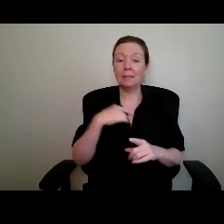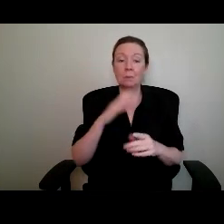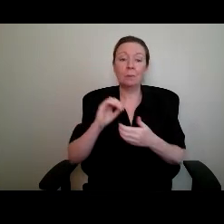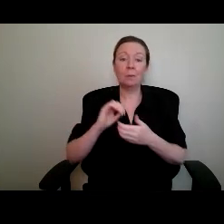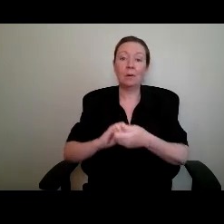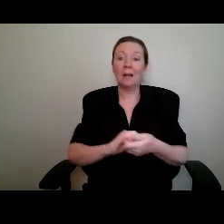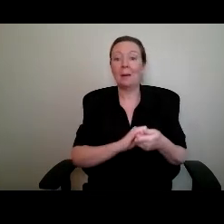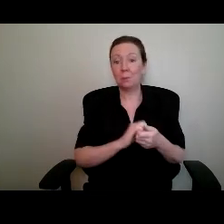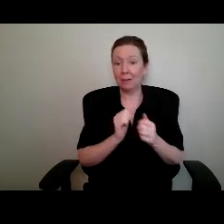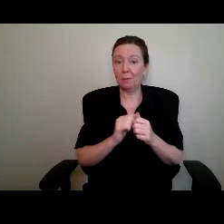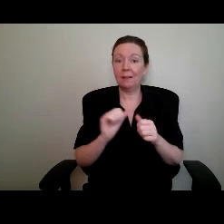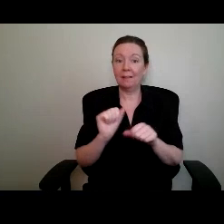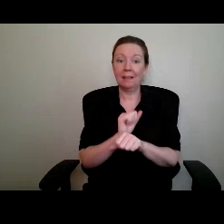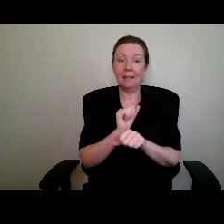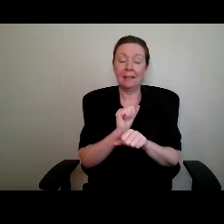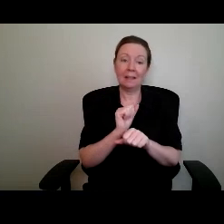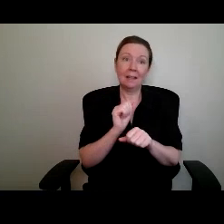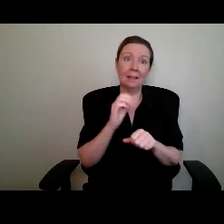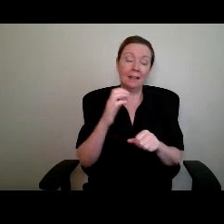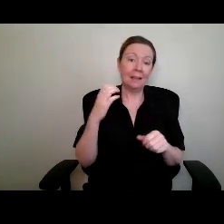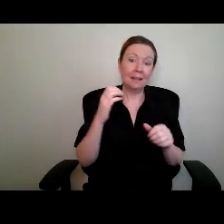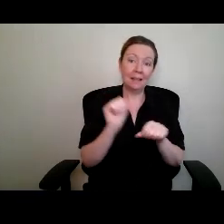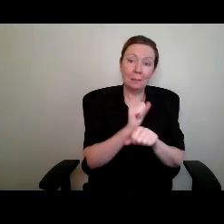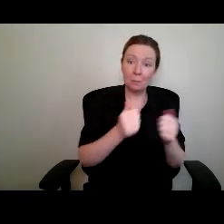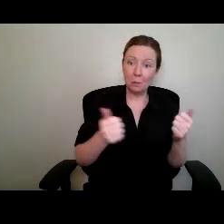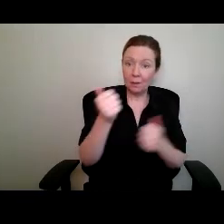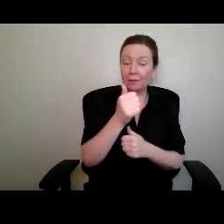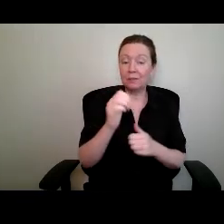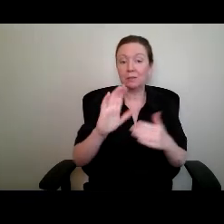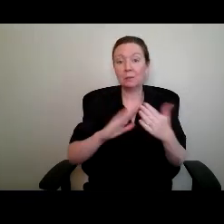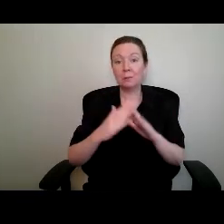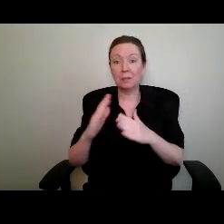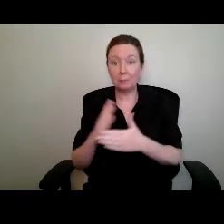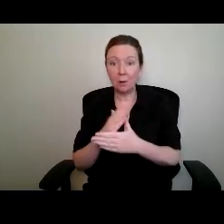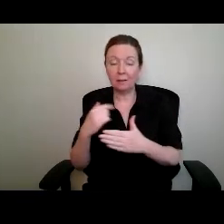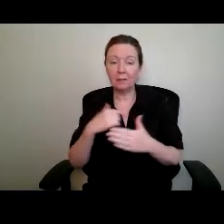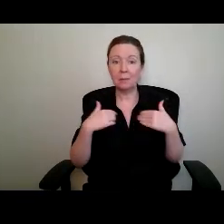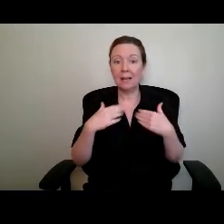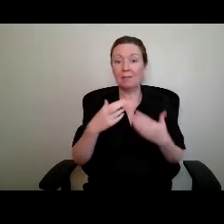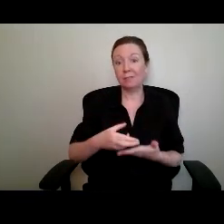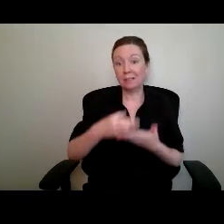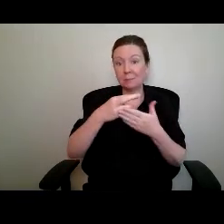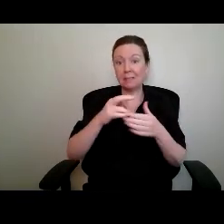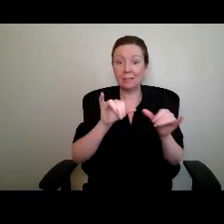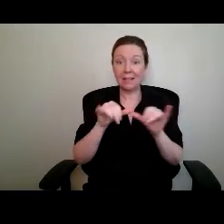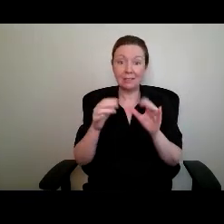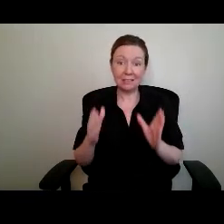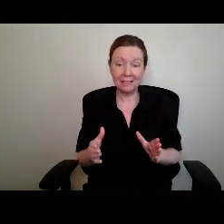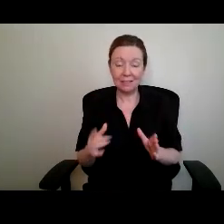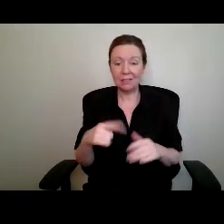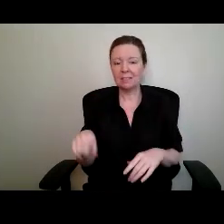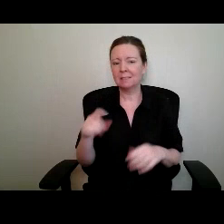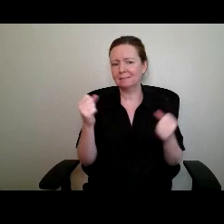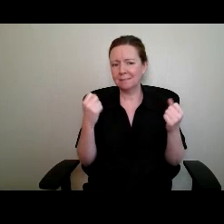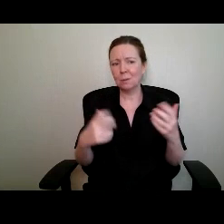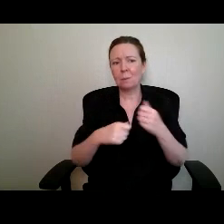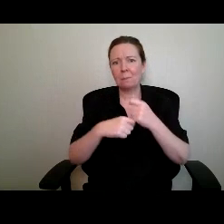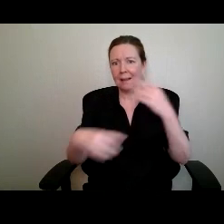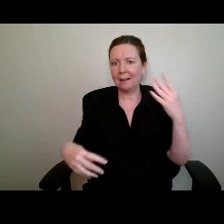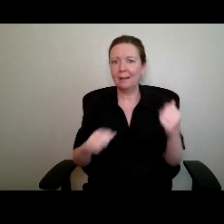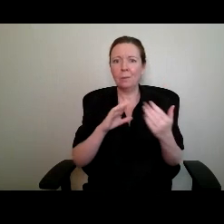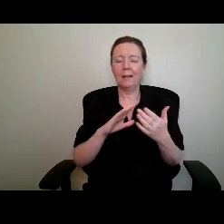with employers, the providers, the community partners. We have rehabilitation engineers. There are just so many ways